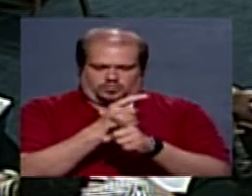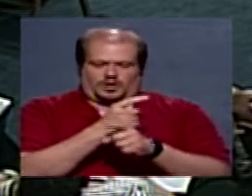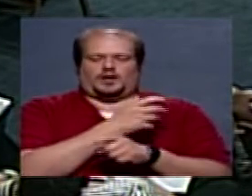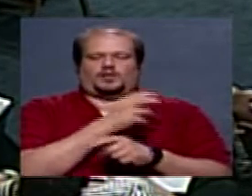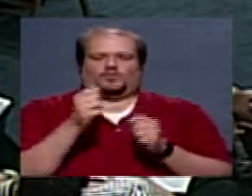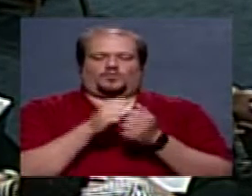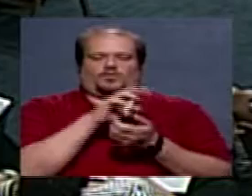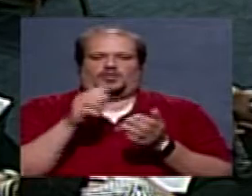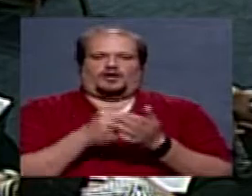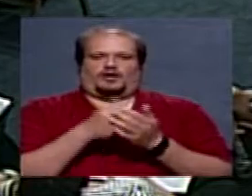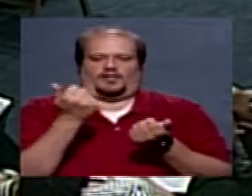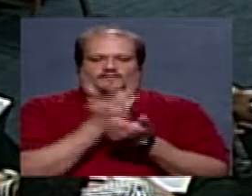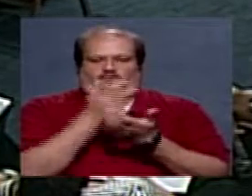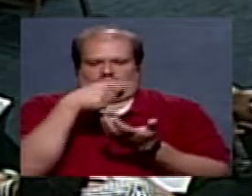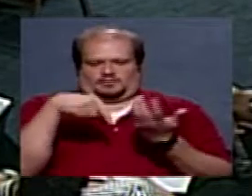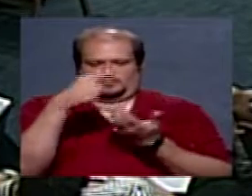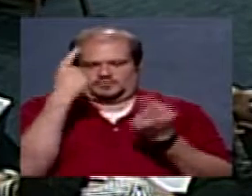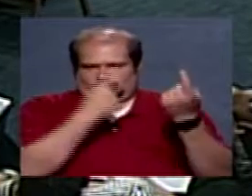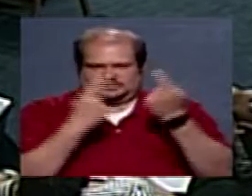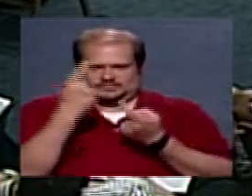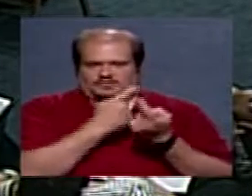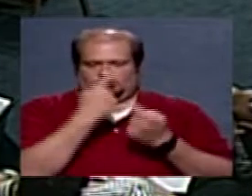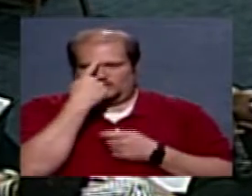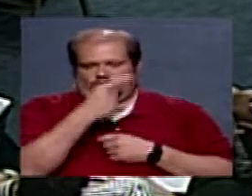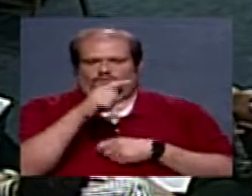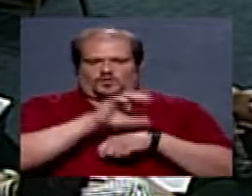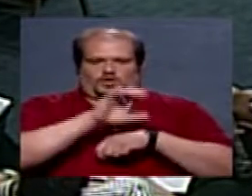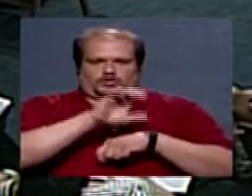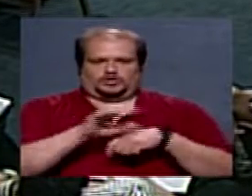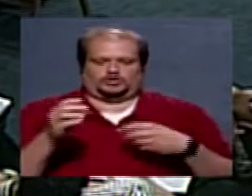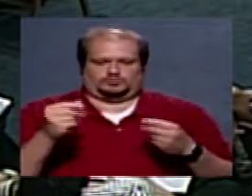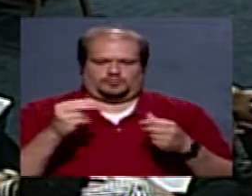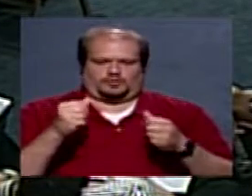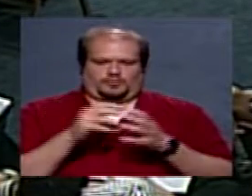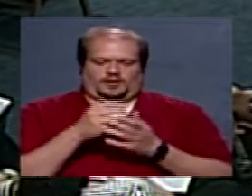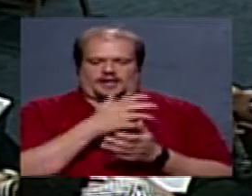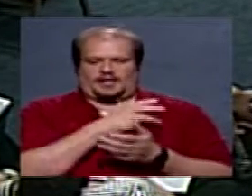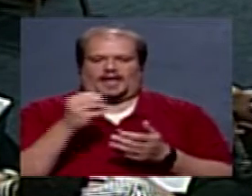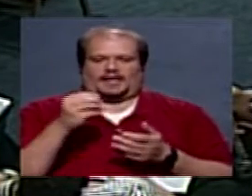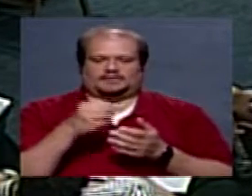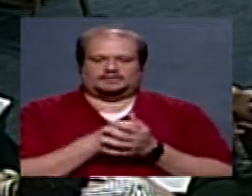and with all the factors considered for a church property. And